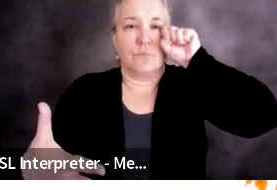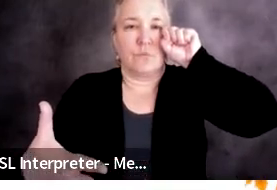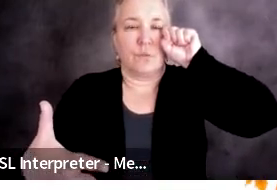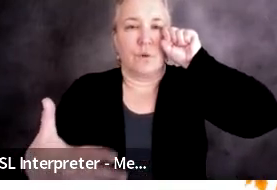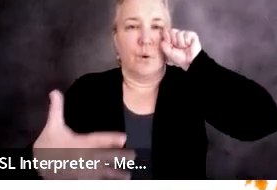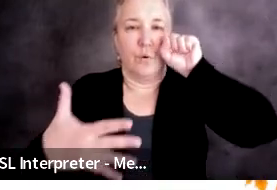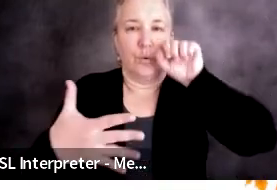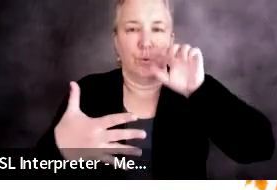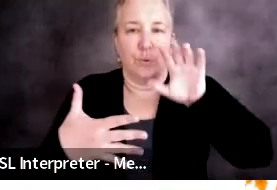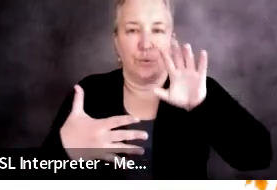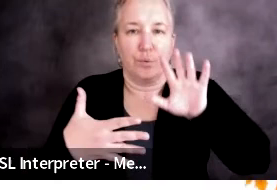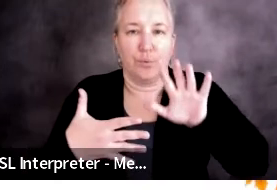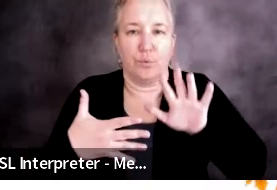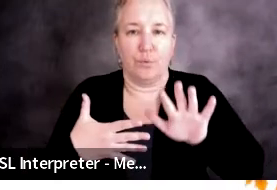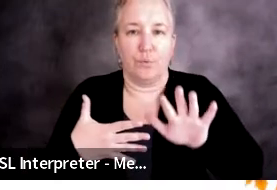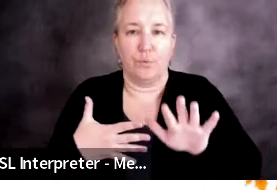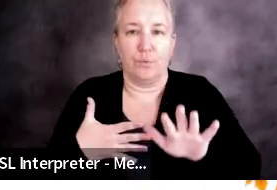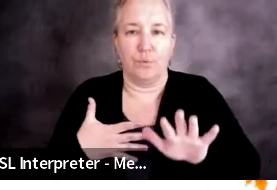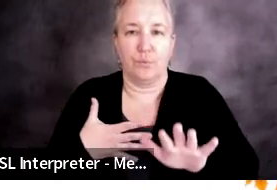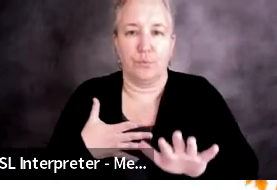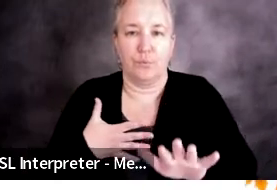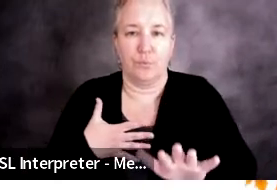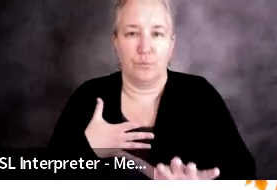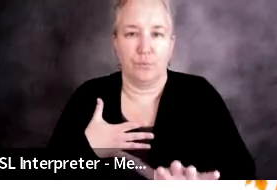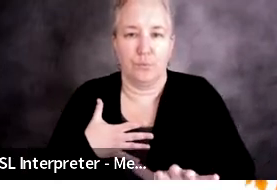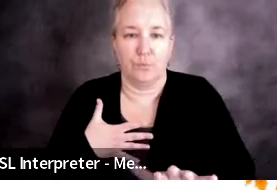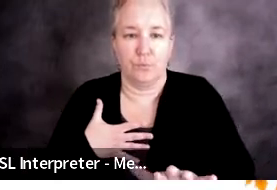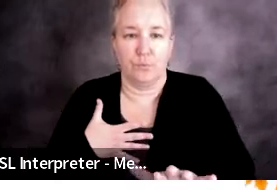And breathe out.